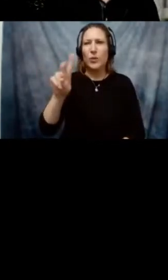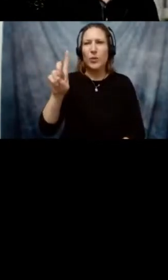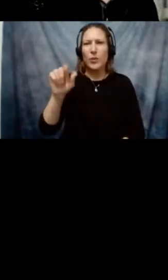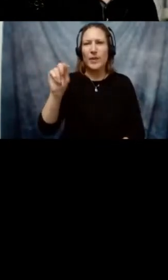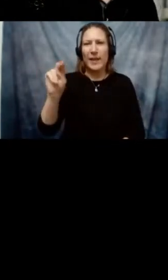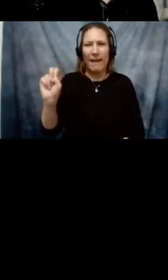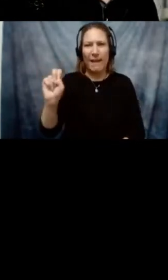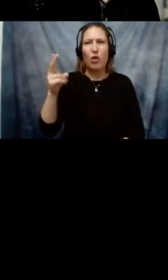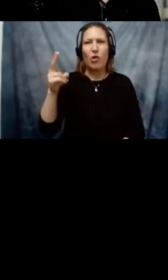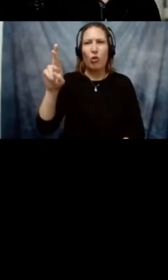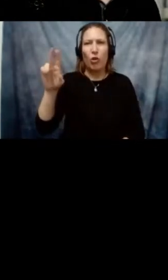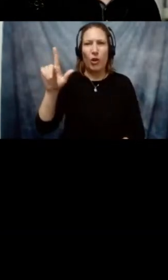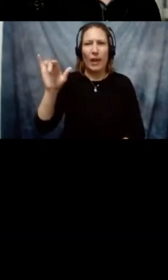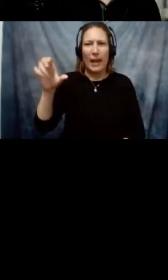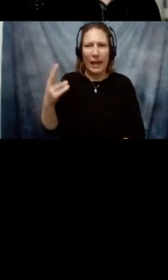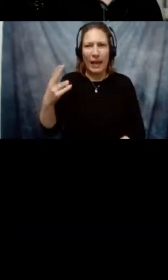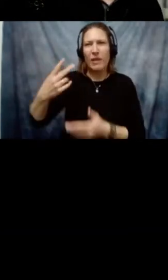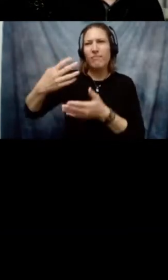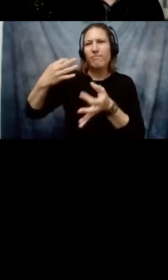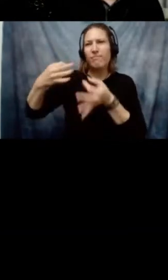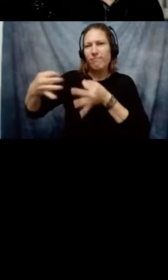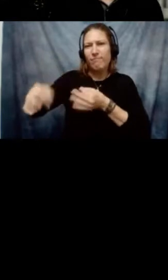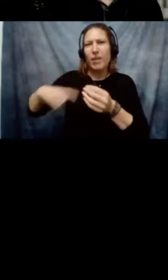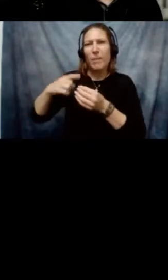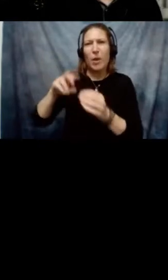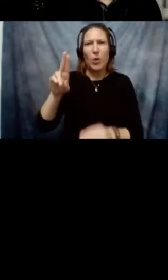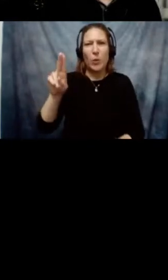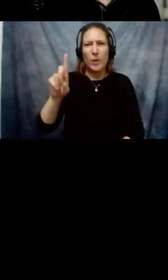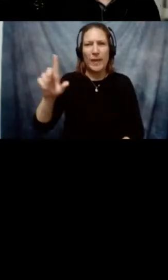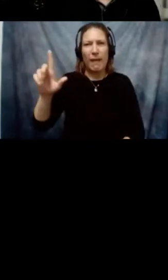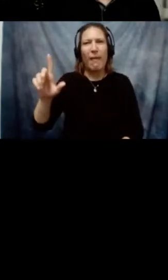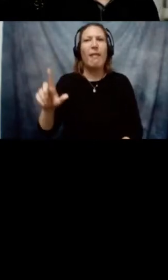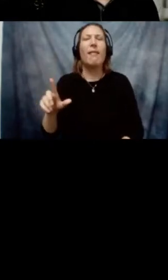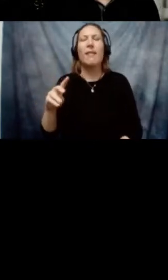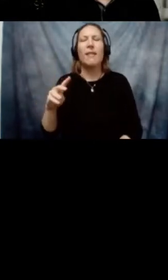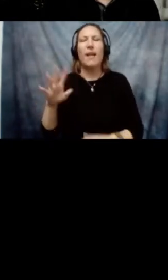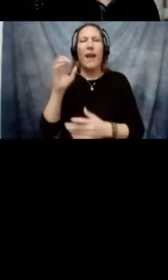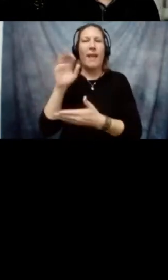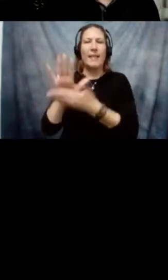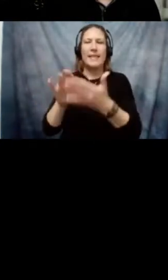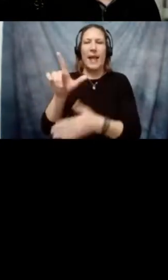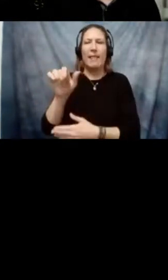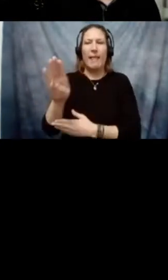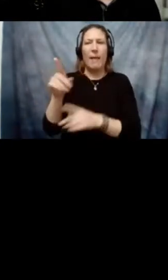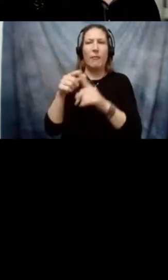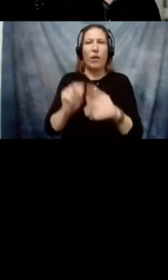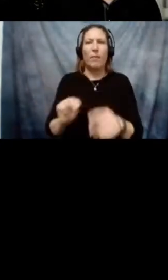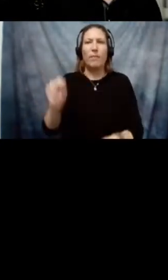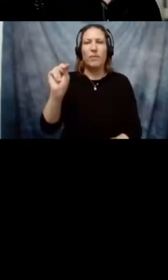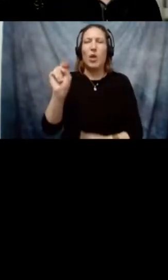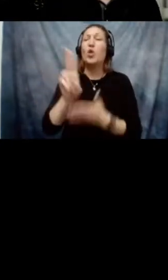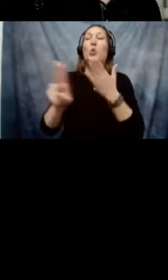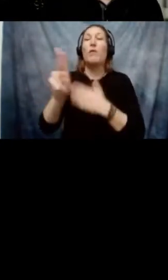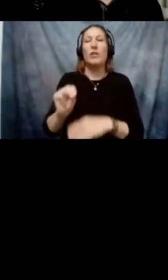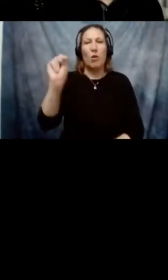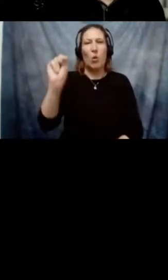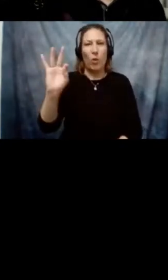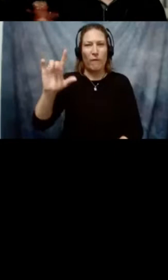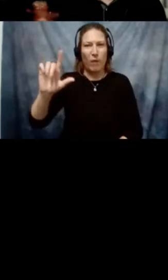about UDL and the Unite Design Lab at the University of Northern Florida, which was a